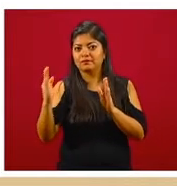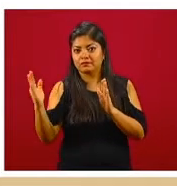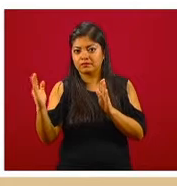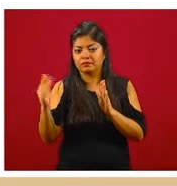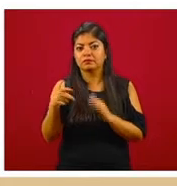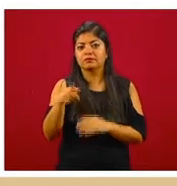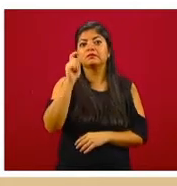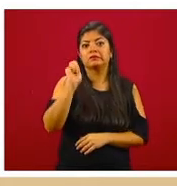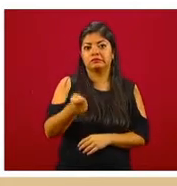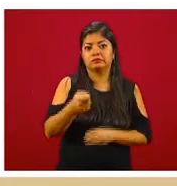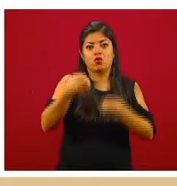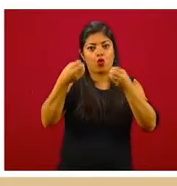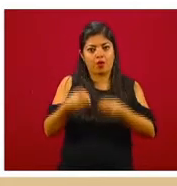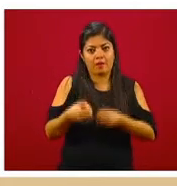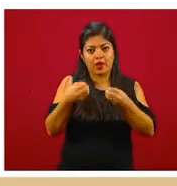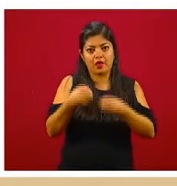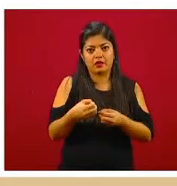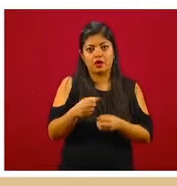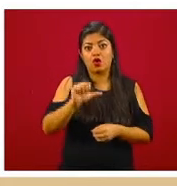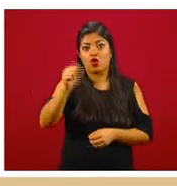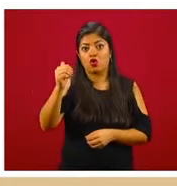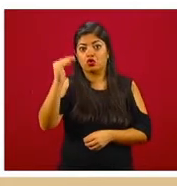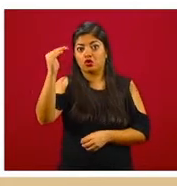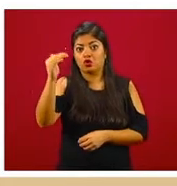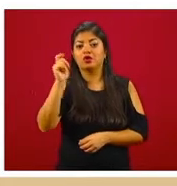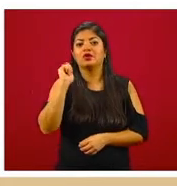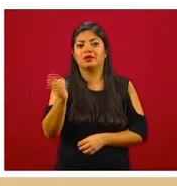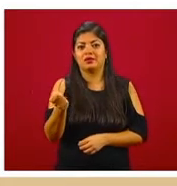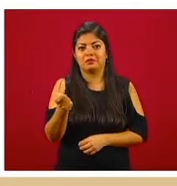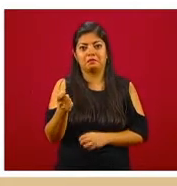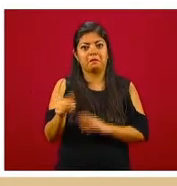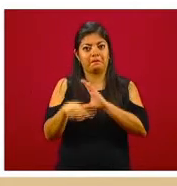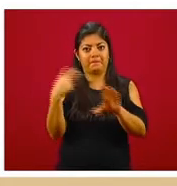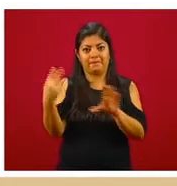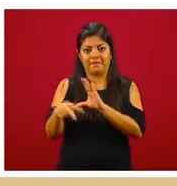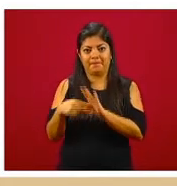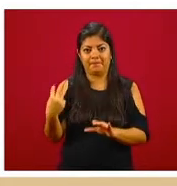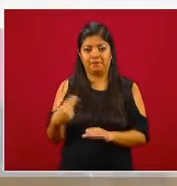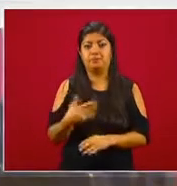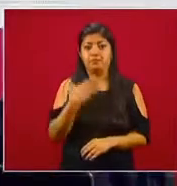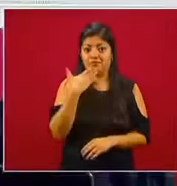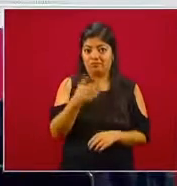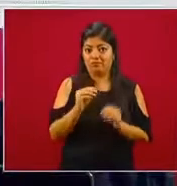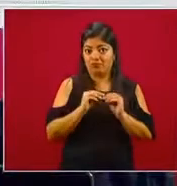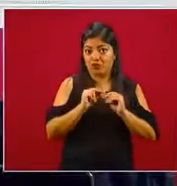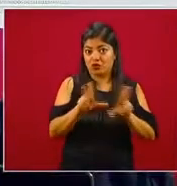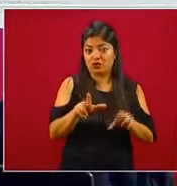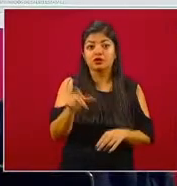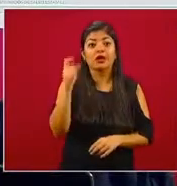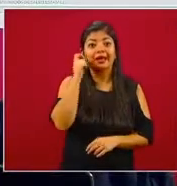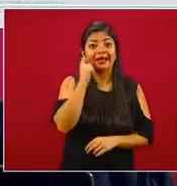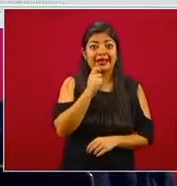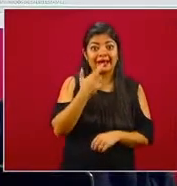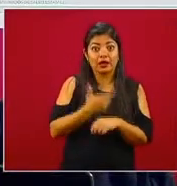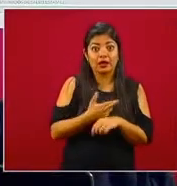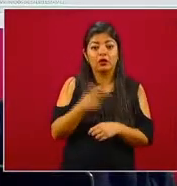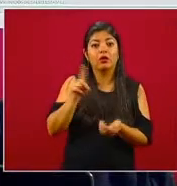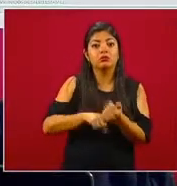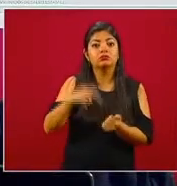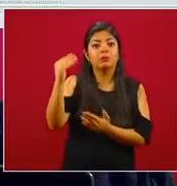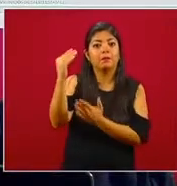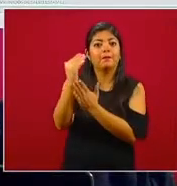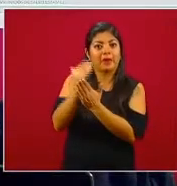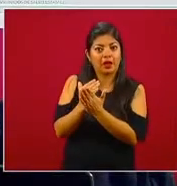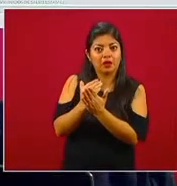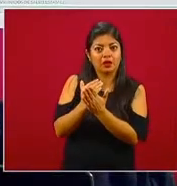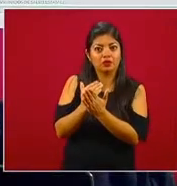Esta es la parte ocupada, 62% esta es la parte for the disponible. state of Y aquí Mexico, una and buena so forth. noticia, como pueden ver, Red Guerrero is the part ahora tiene menor ocupación occupied, de la que